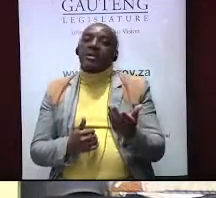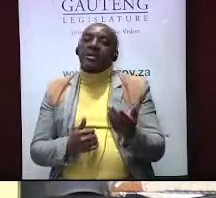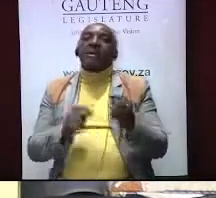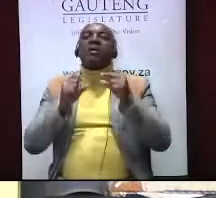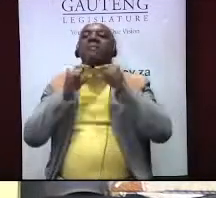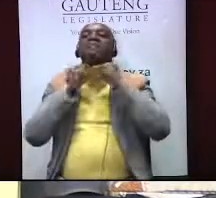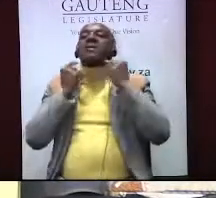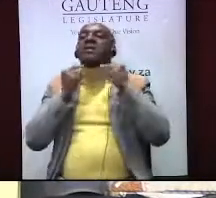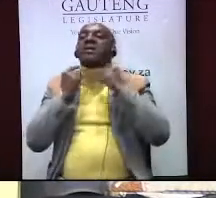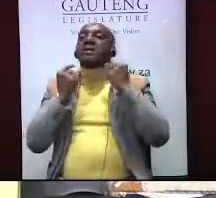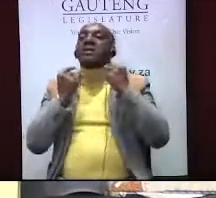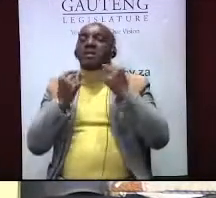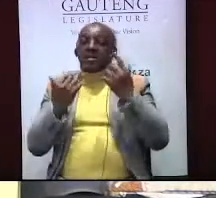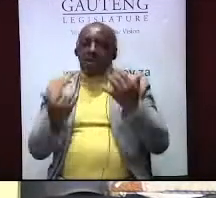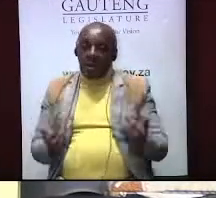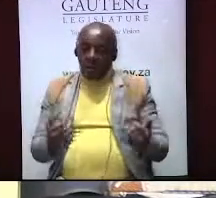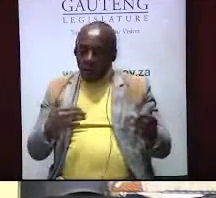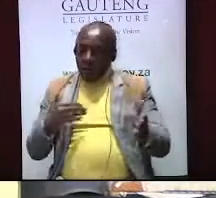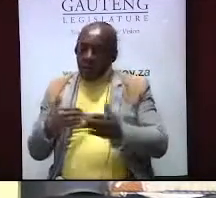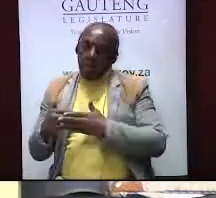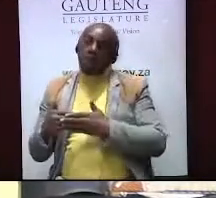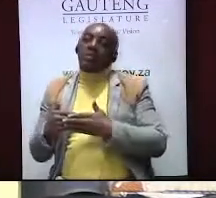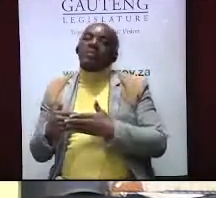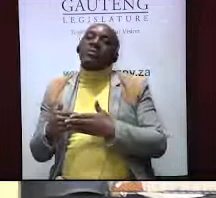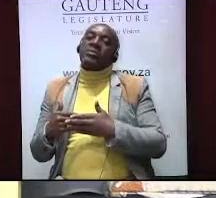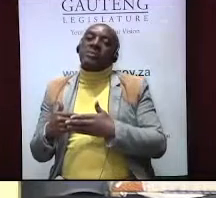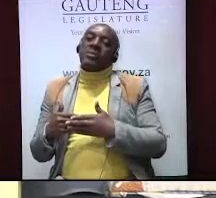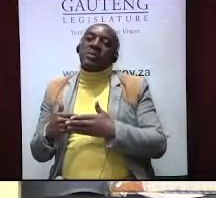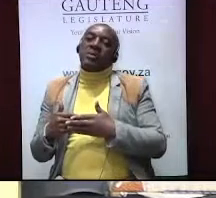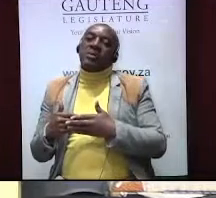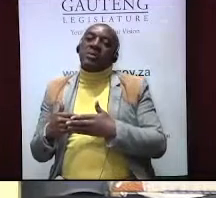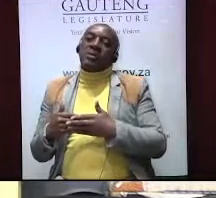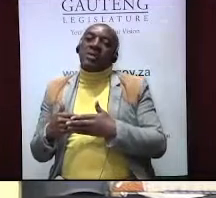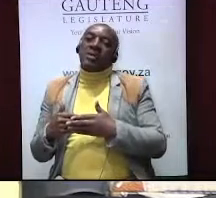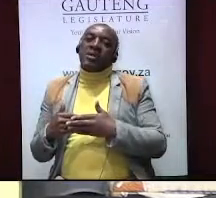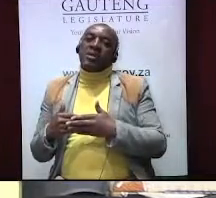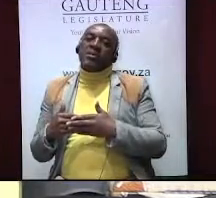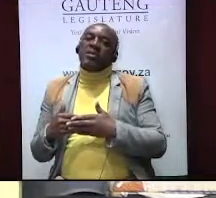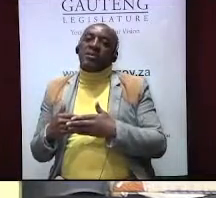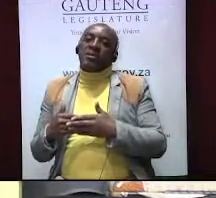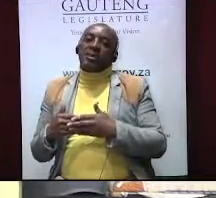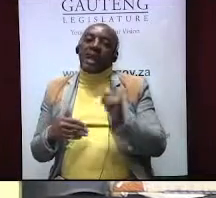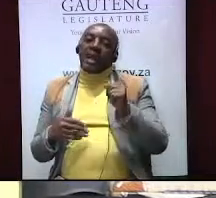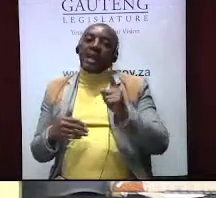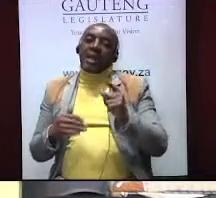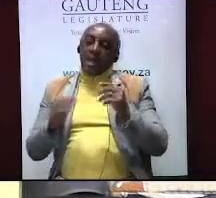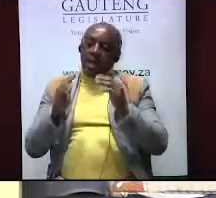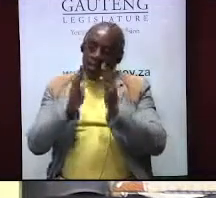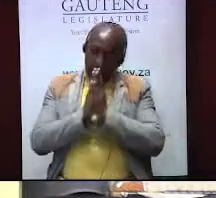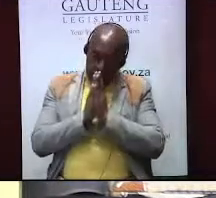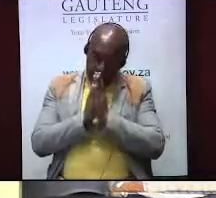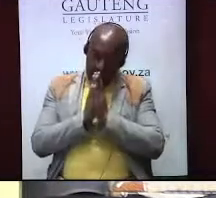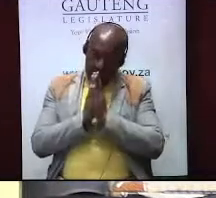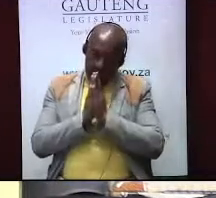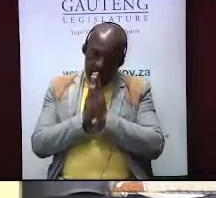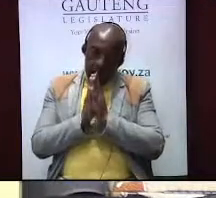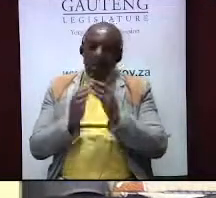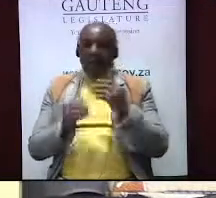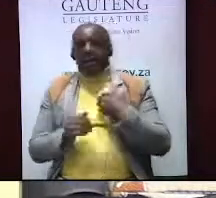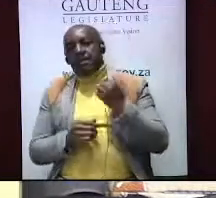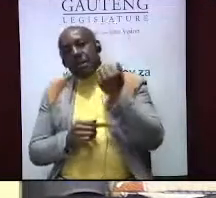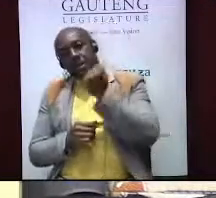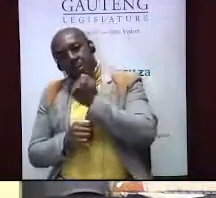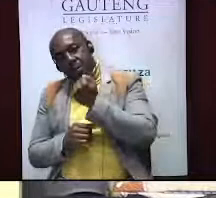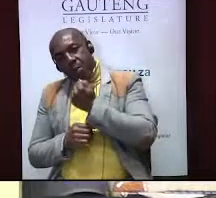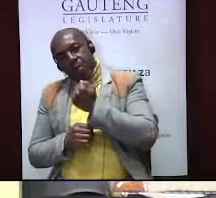Apostle, to now close the session with a prayer. And my apologies